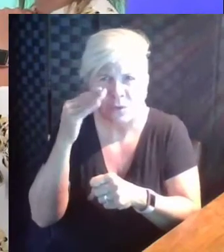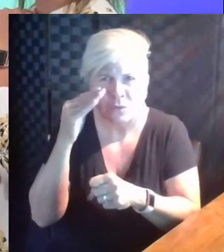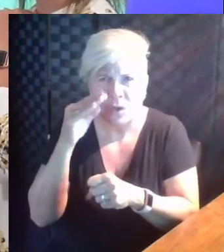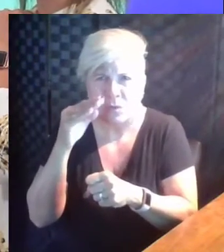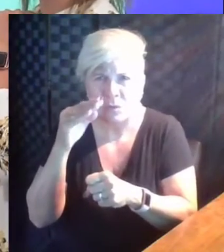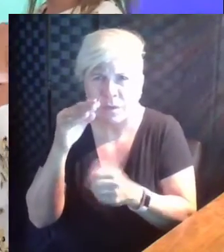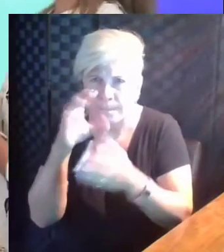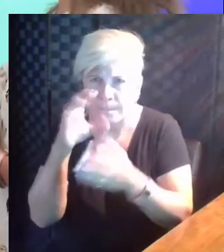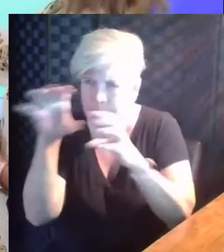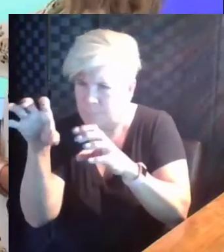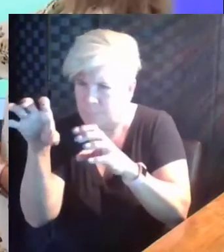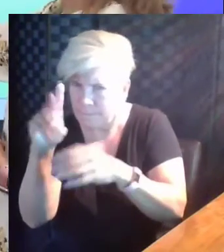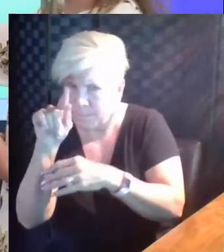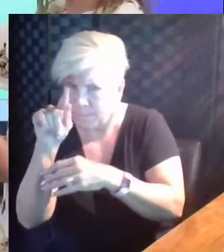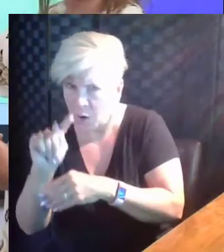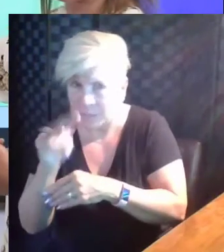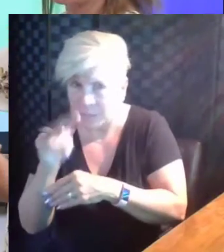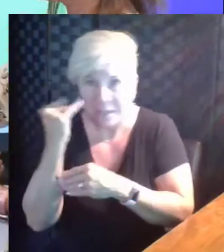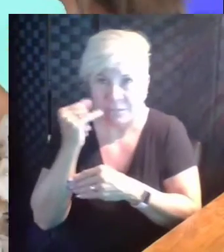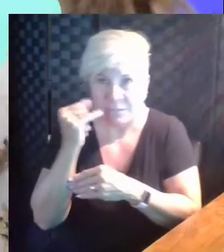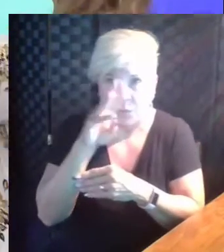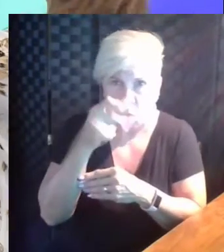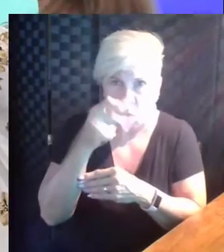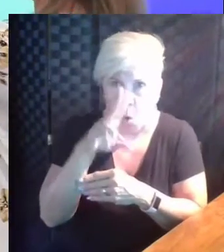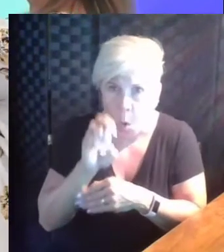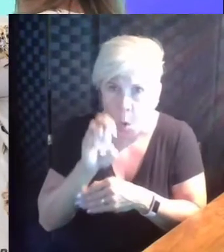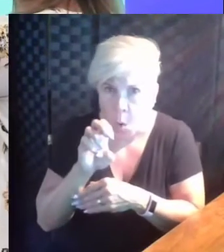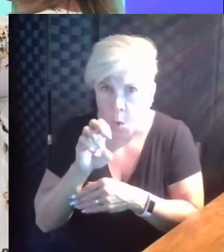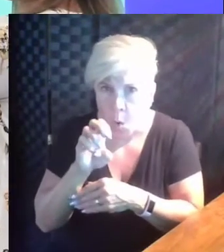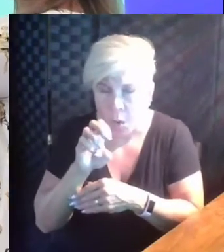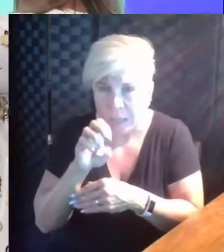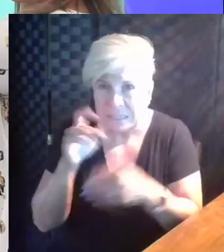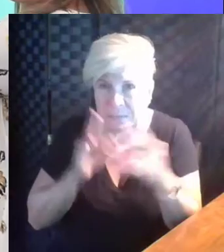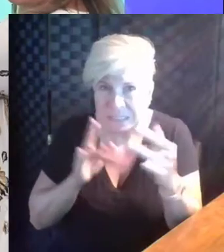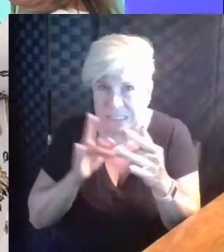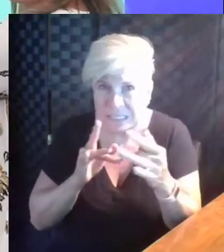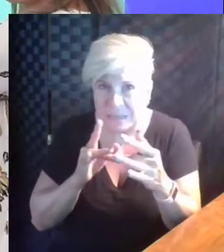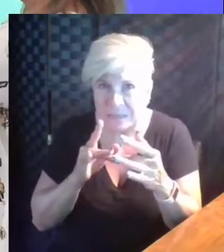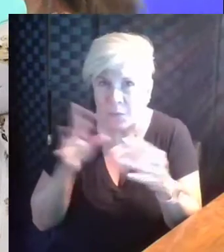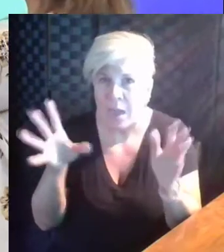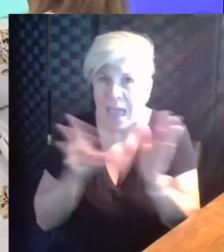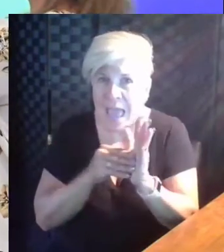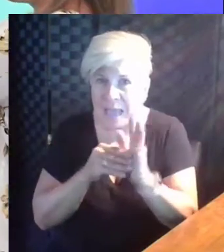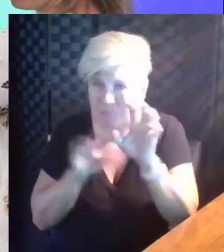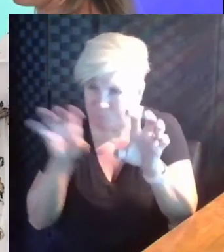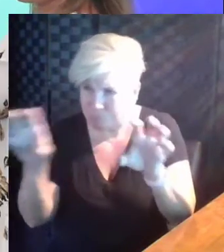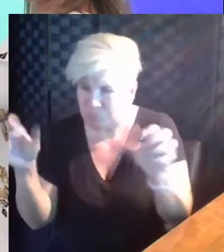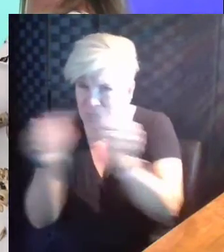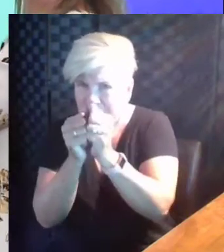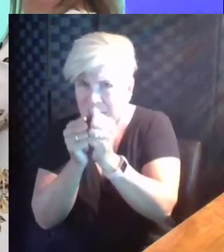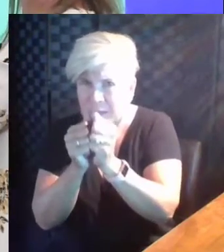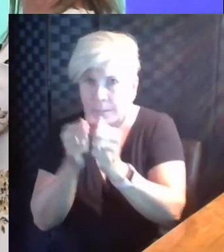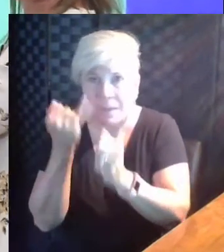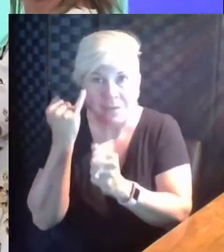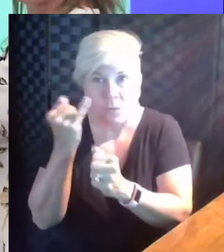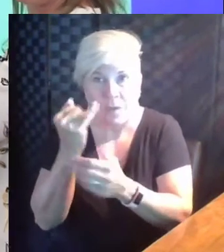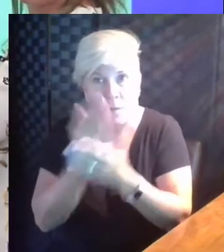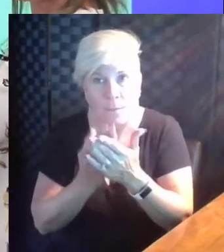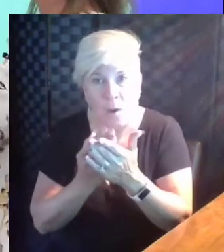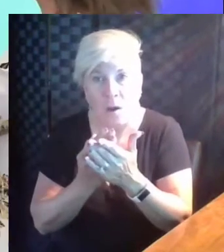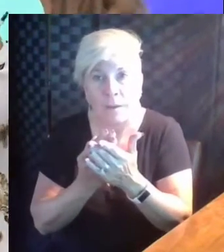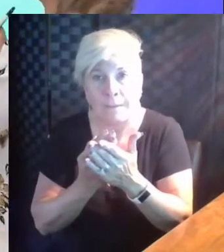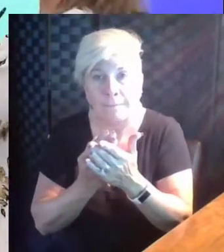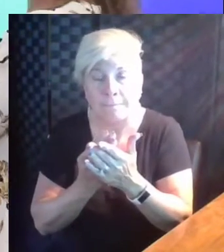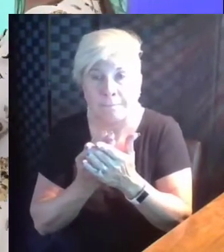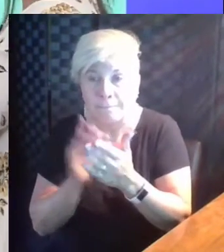parts was missing. If our whole is missing, we just need to add the two parts to find that out. But if you have a part missing, then we've got a subtraction